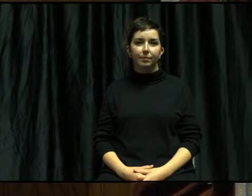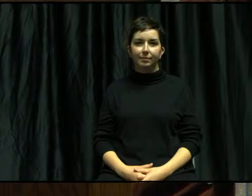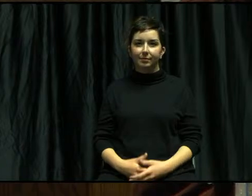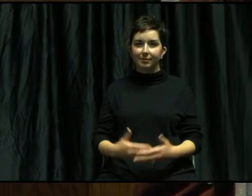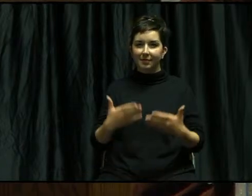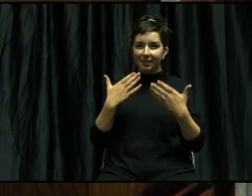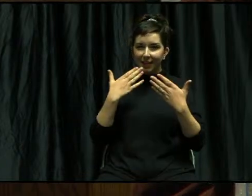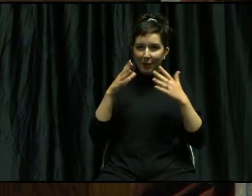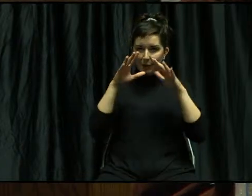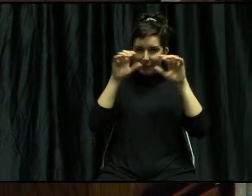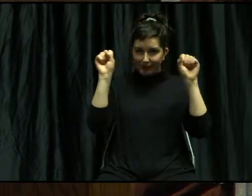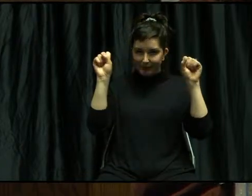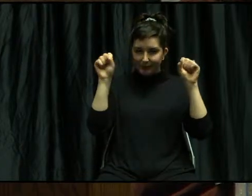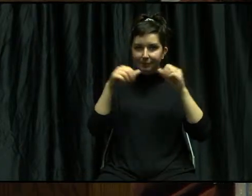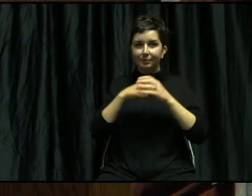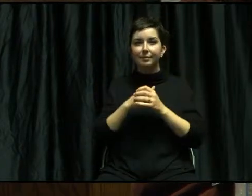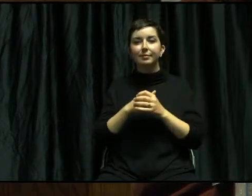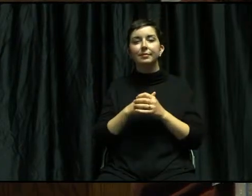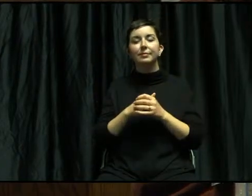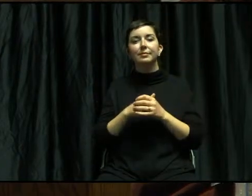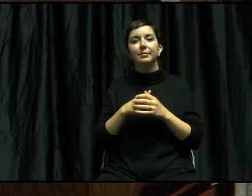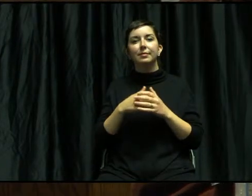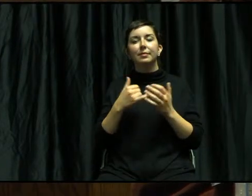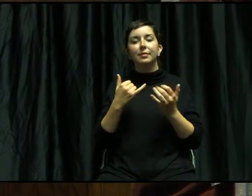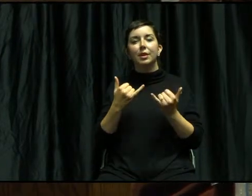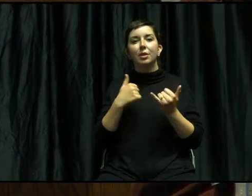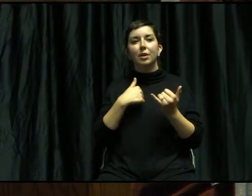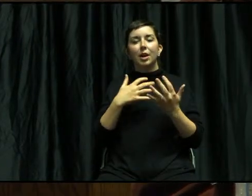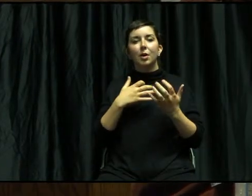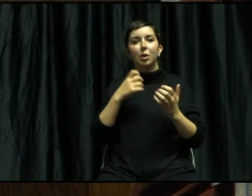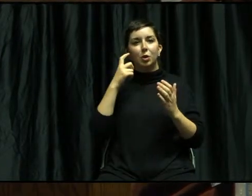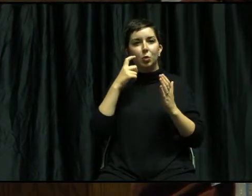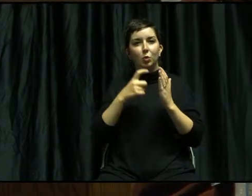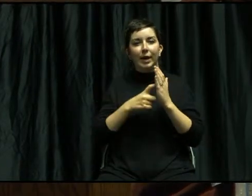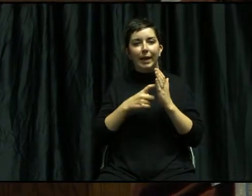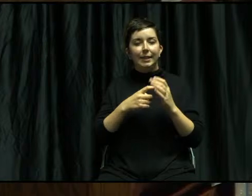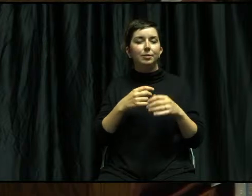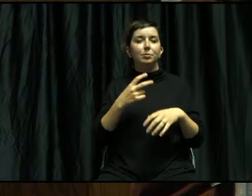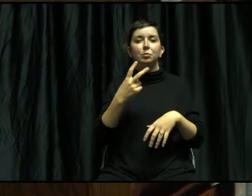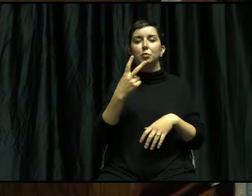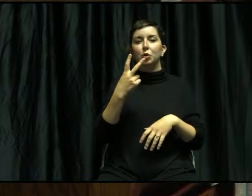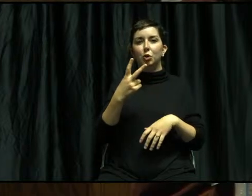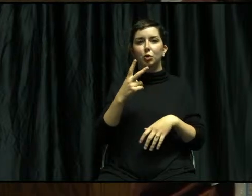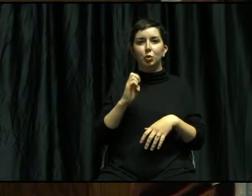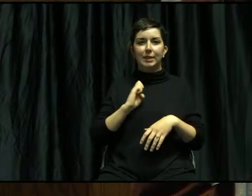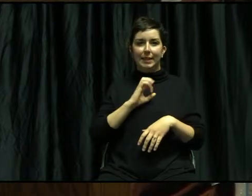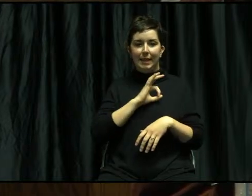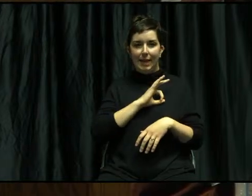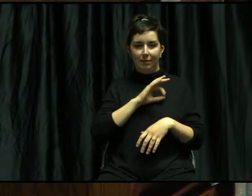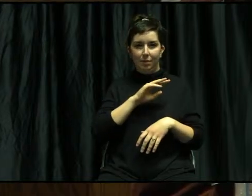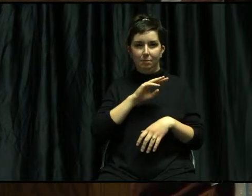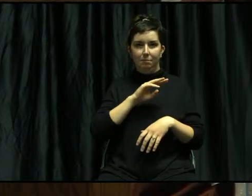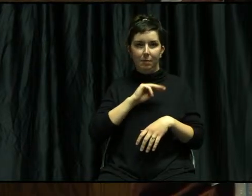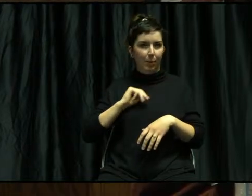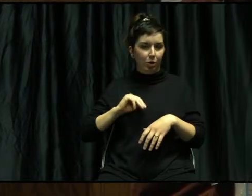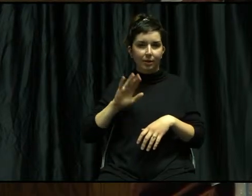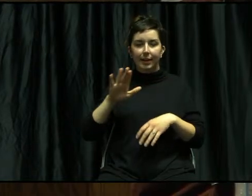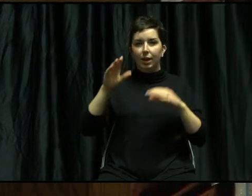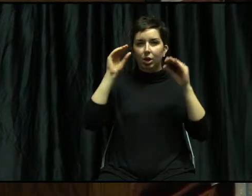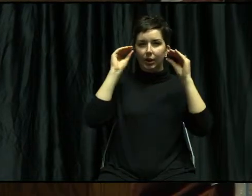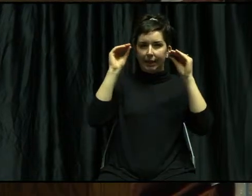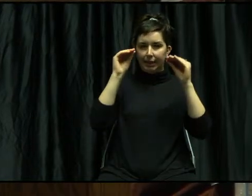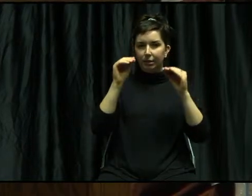Thank you, President. I would like to recognize two faculty members whose dedication to teaching has enhanced the